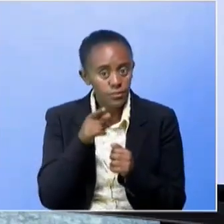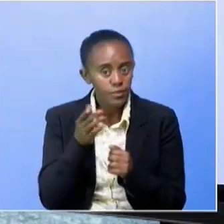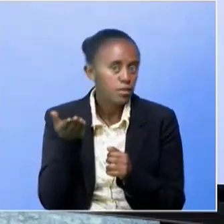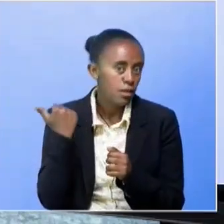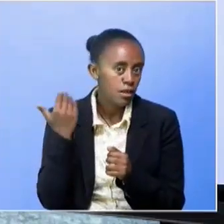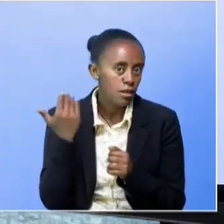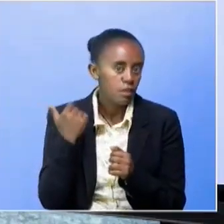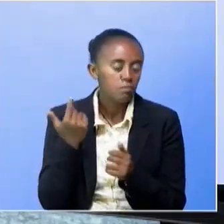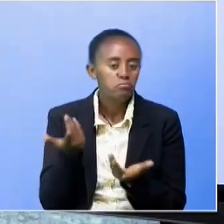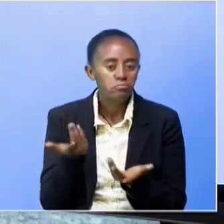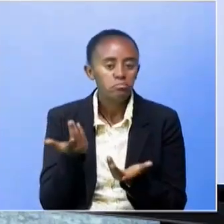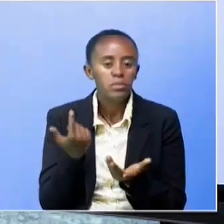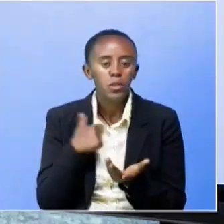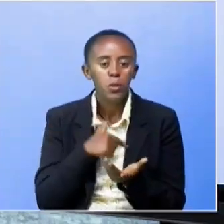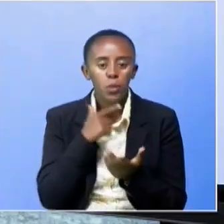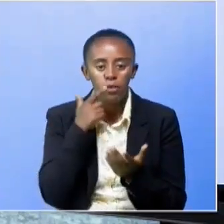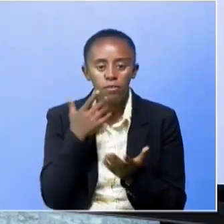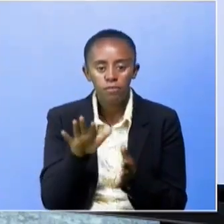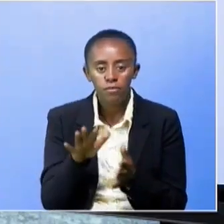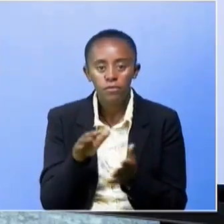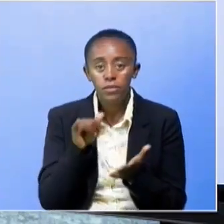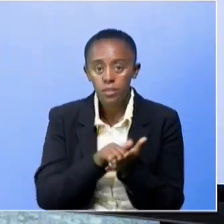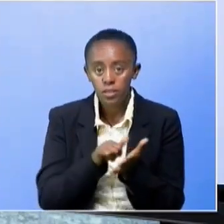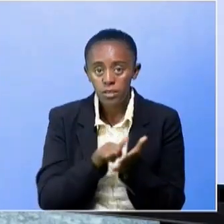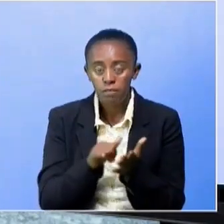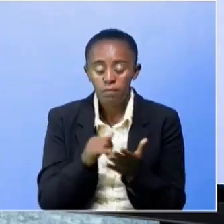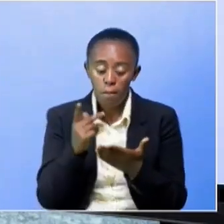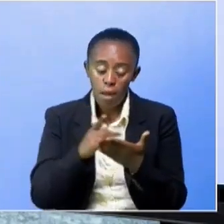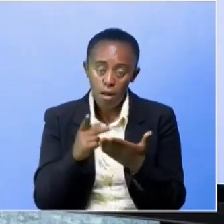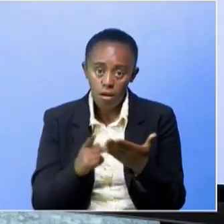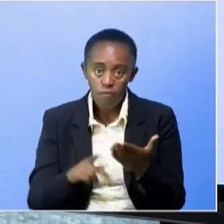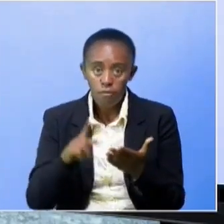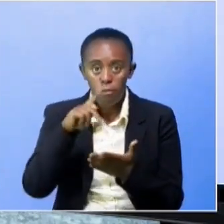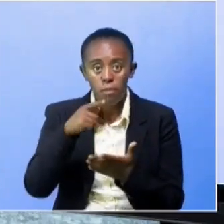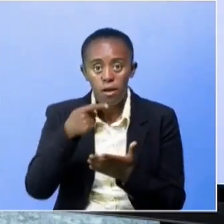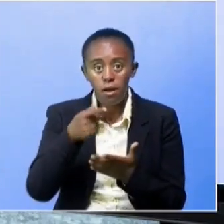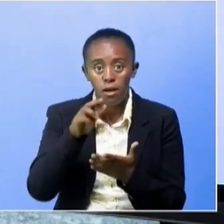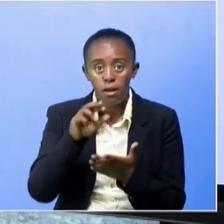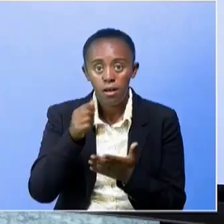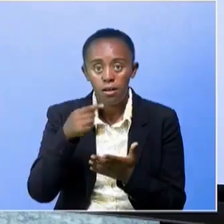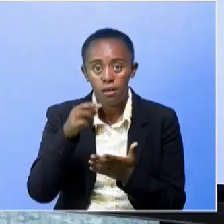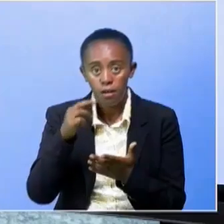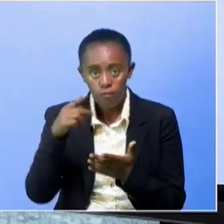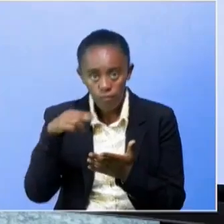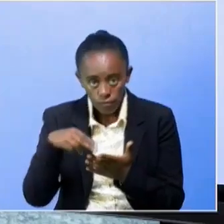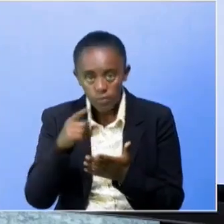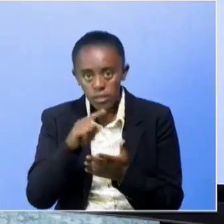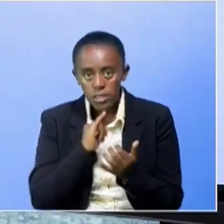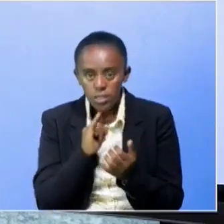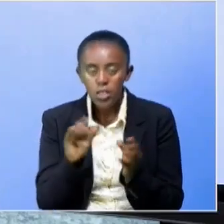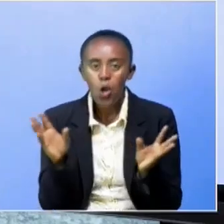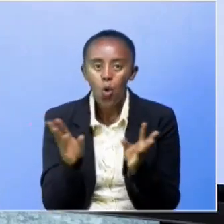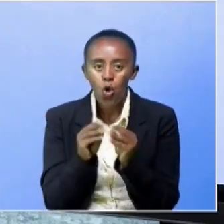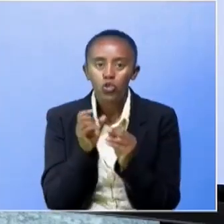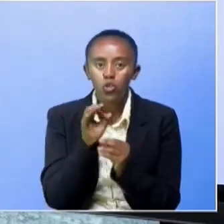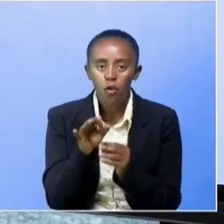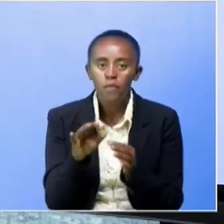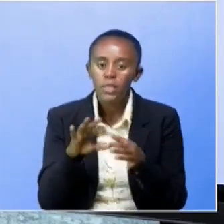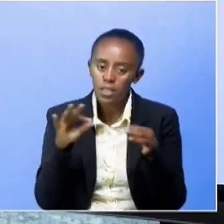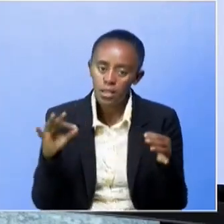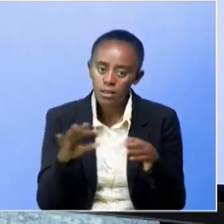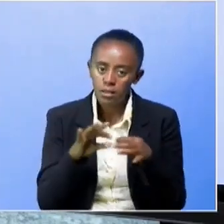earlier on, we said that a paragraph talks or is a collection of sentences